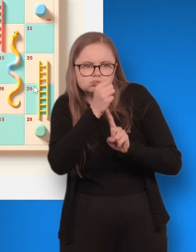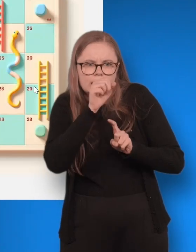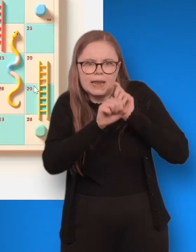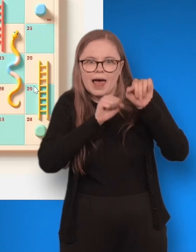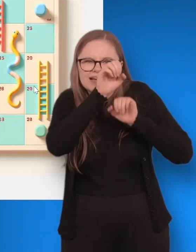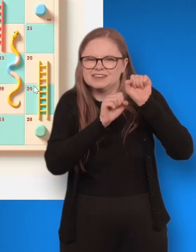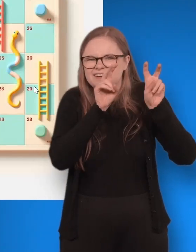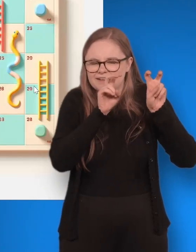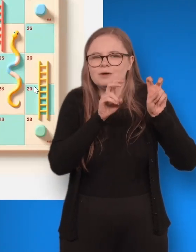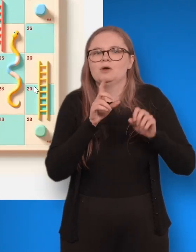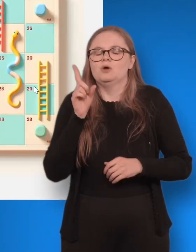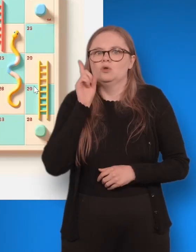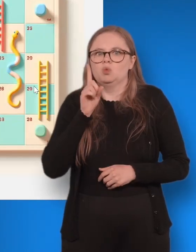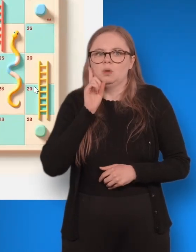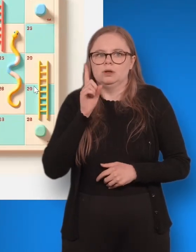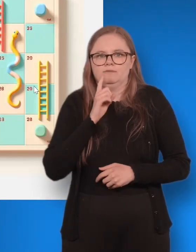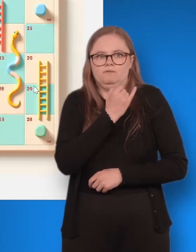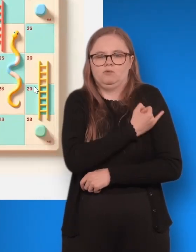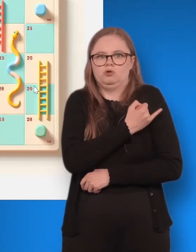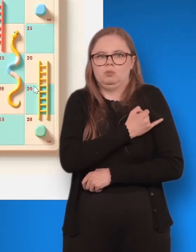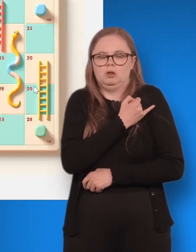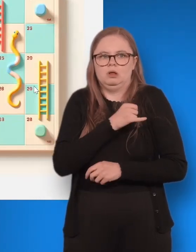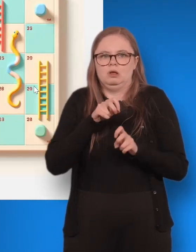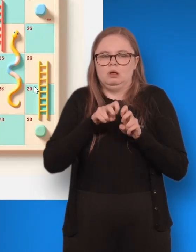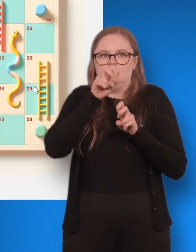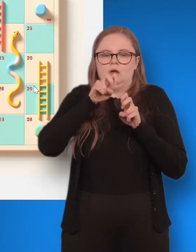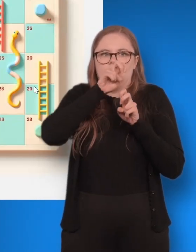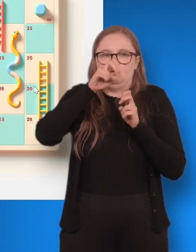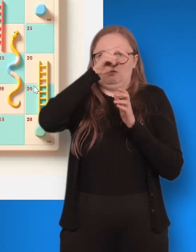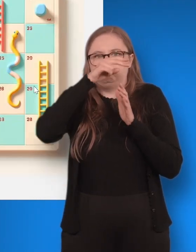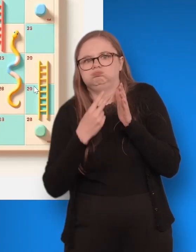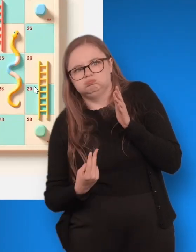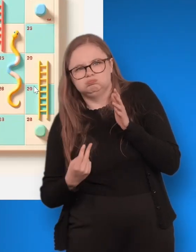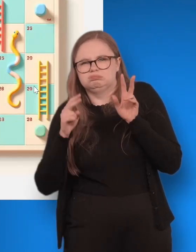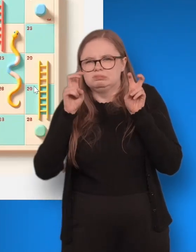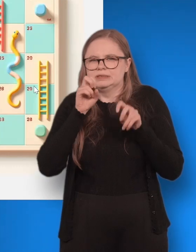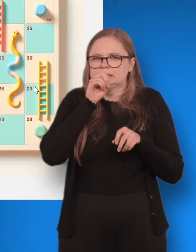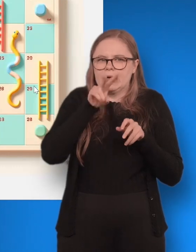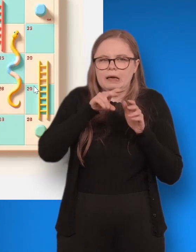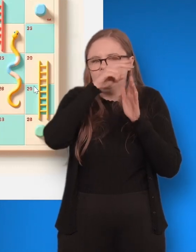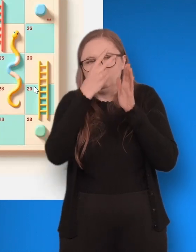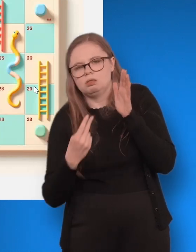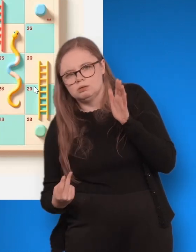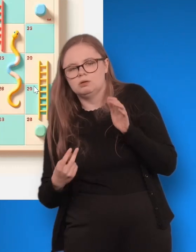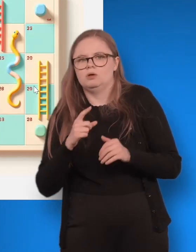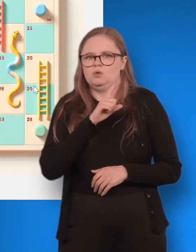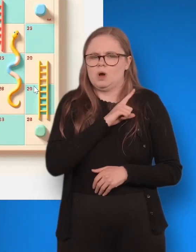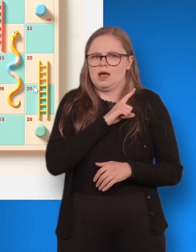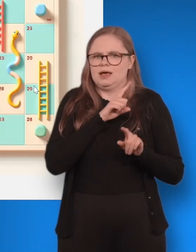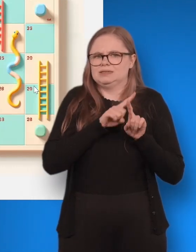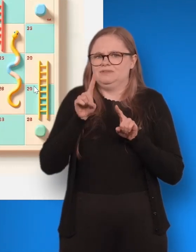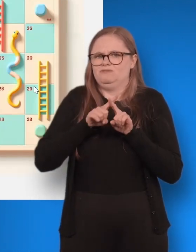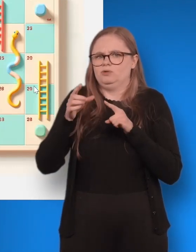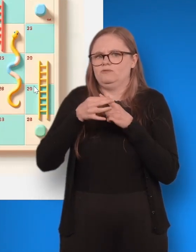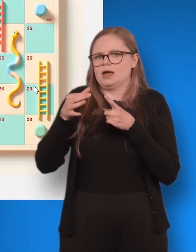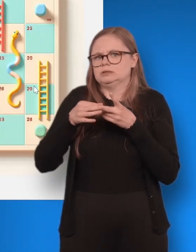are more likely to be vulnerable to academic chutes or academic snakes as a result of various factors.